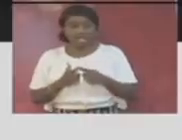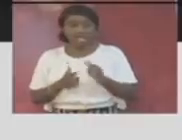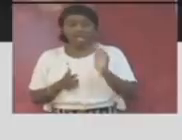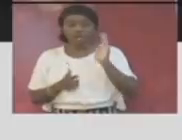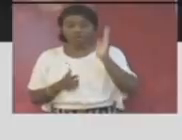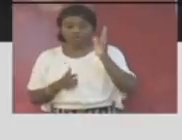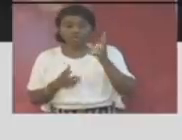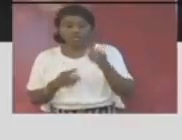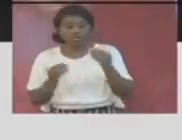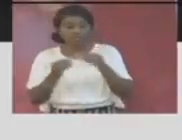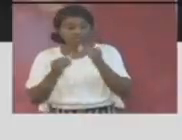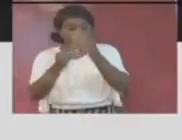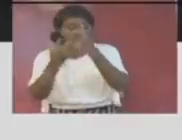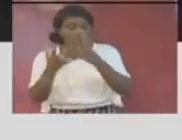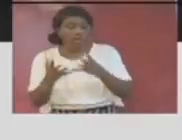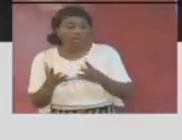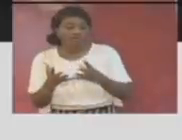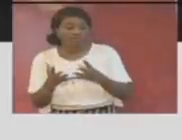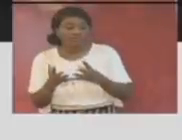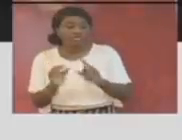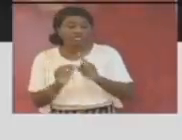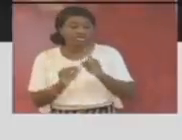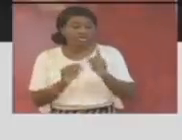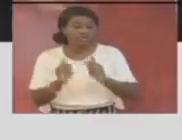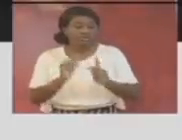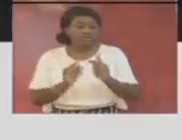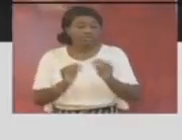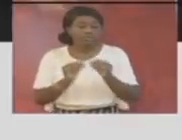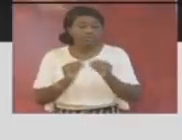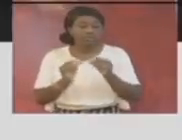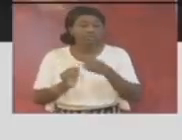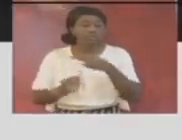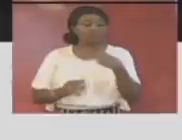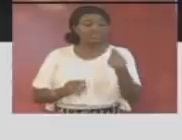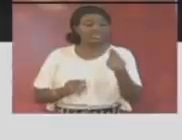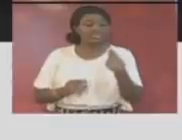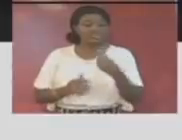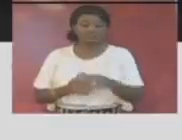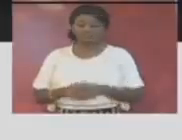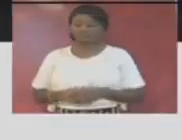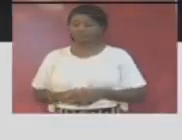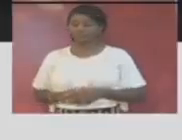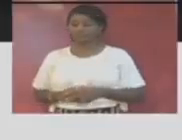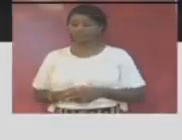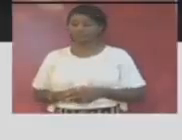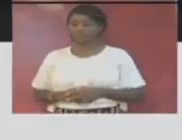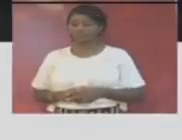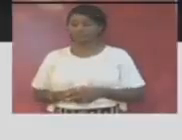able to identify at-risk groups of patients. May I have my third slide?